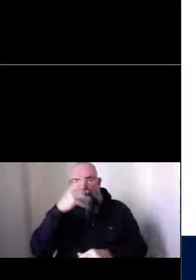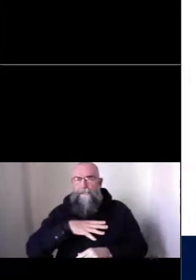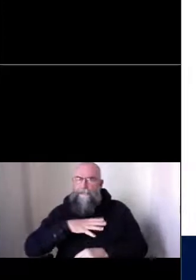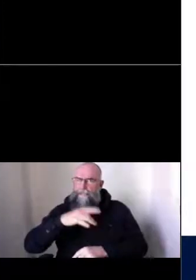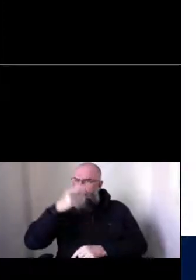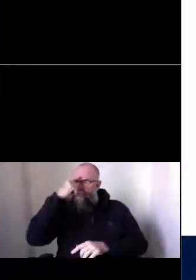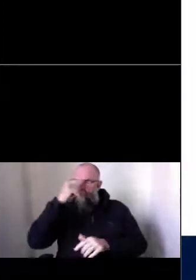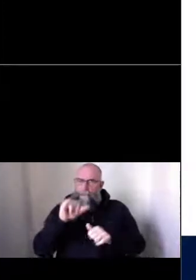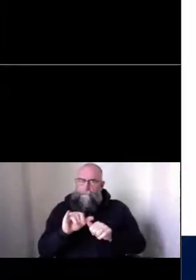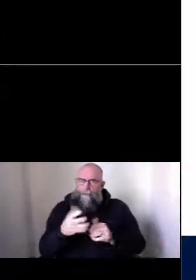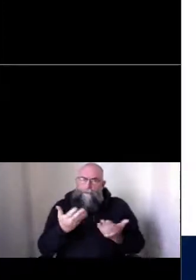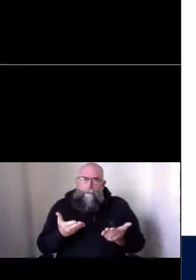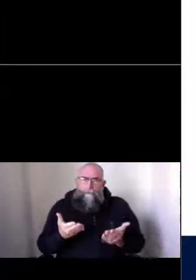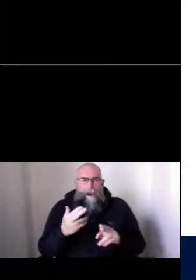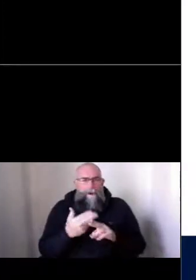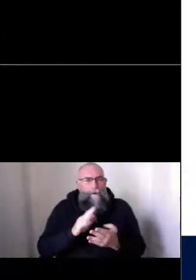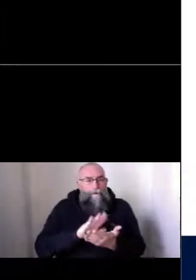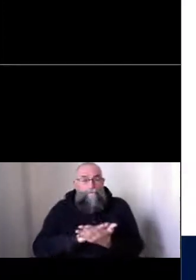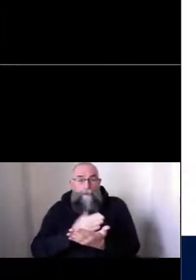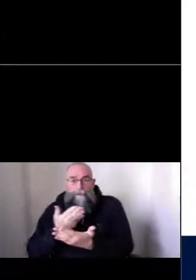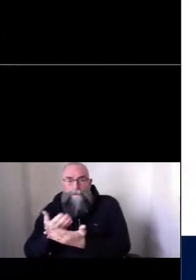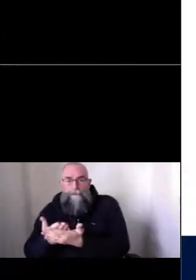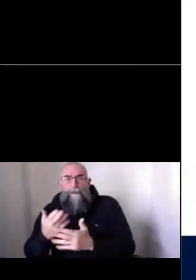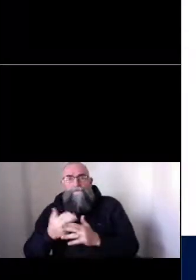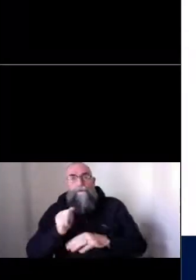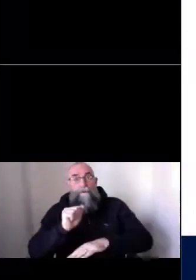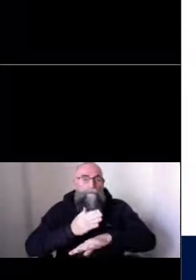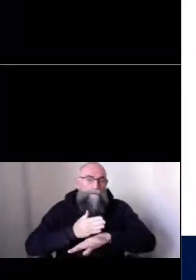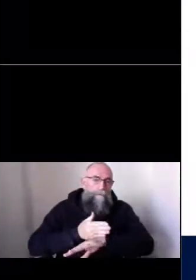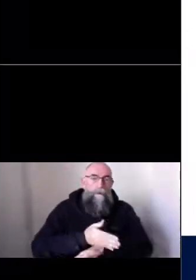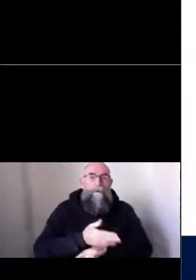work to the people who are reading your application.